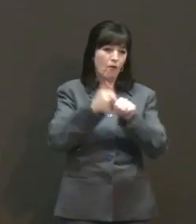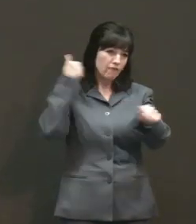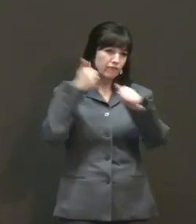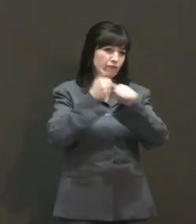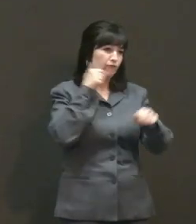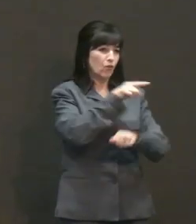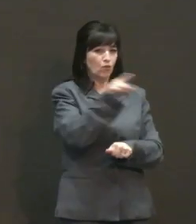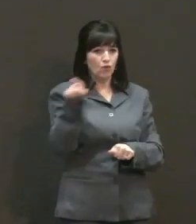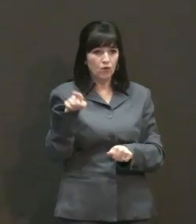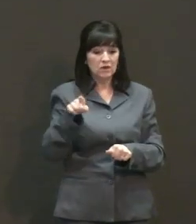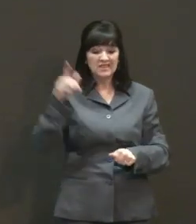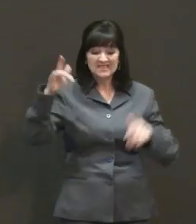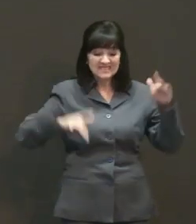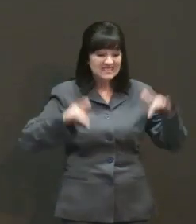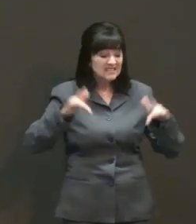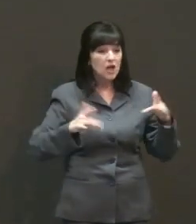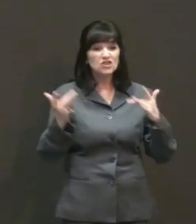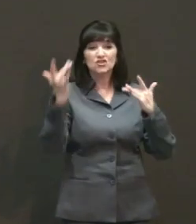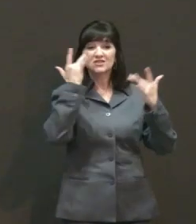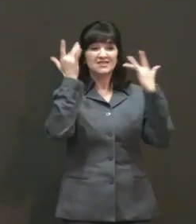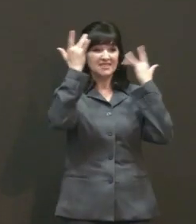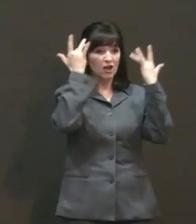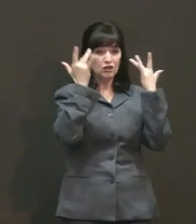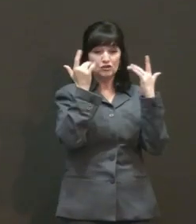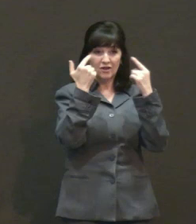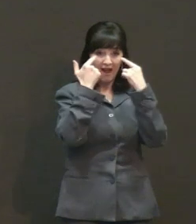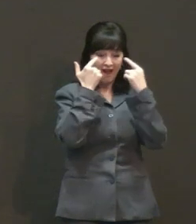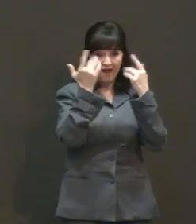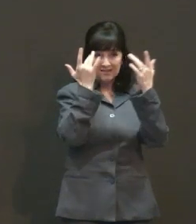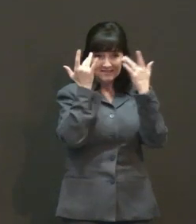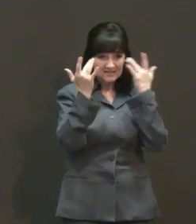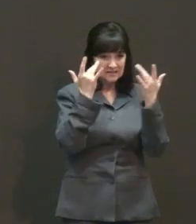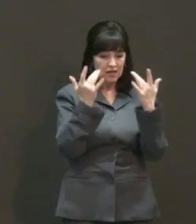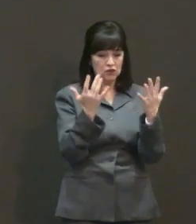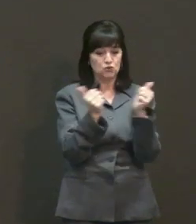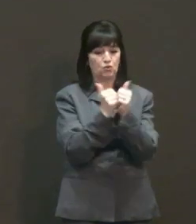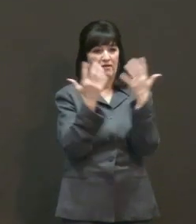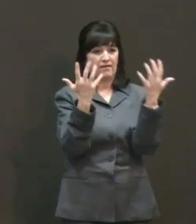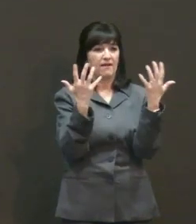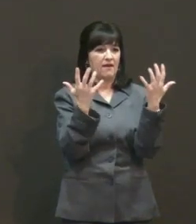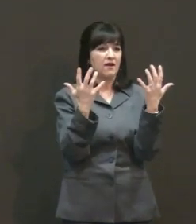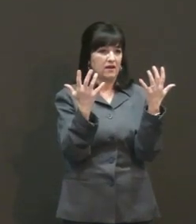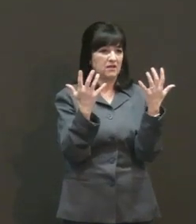avoiding touching your face, your eyes with your hands.